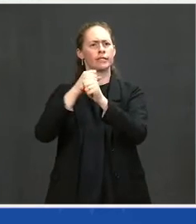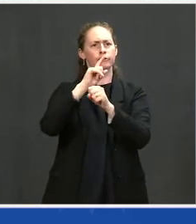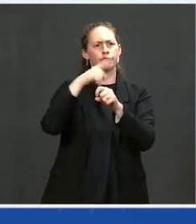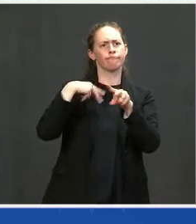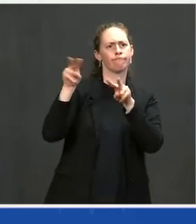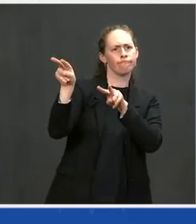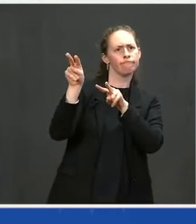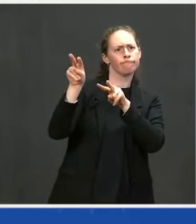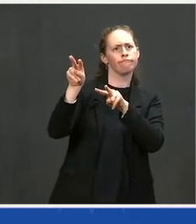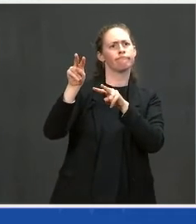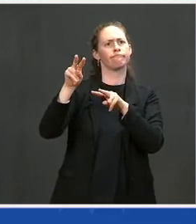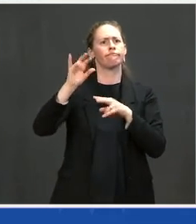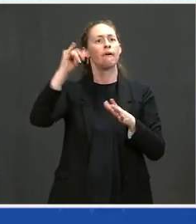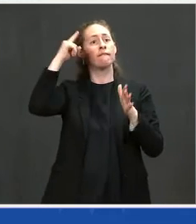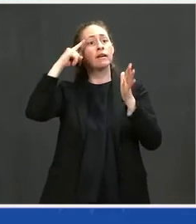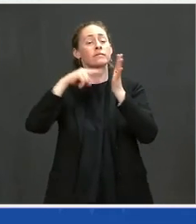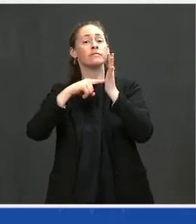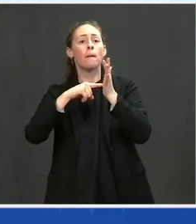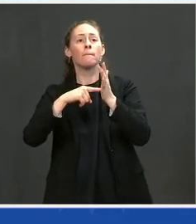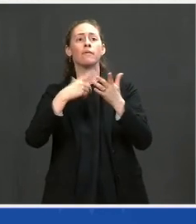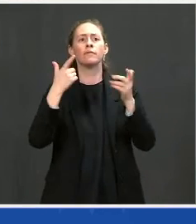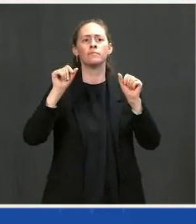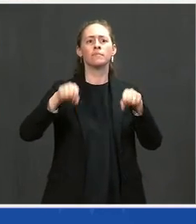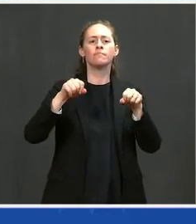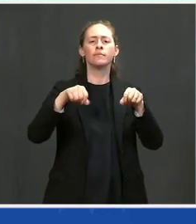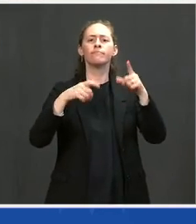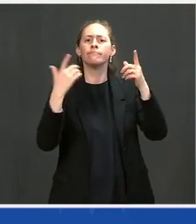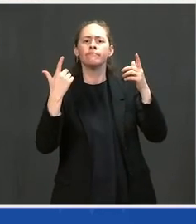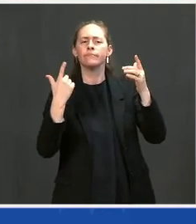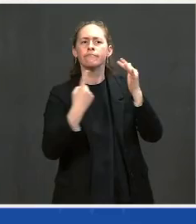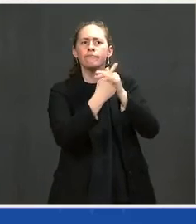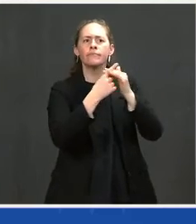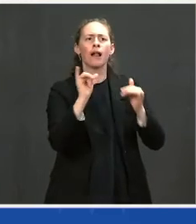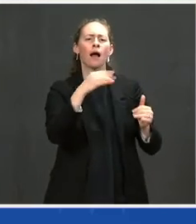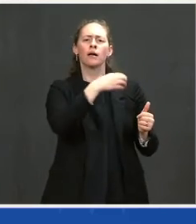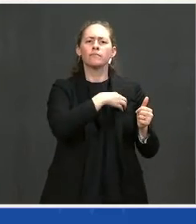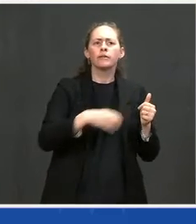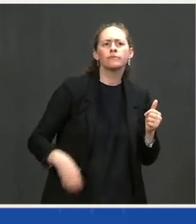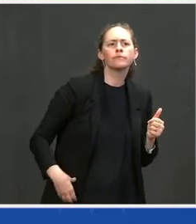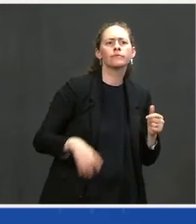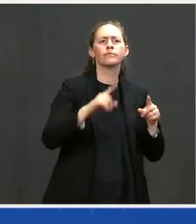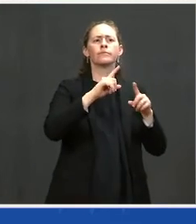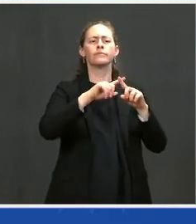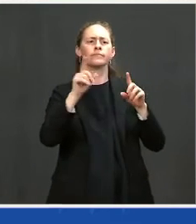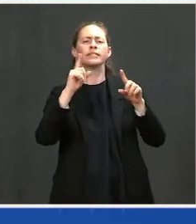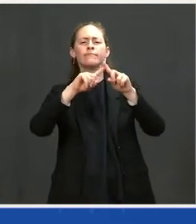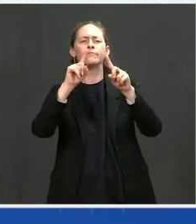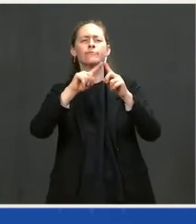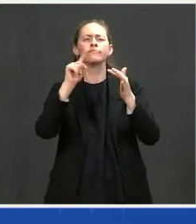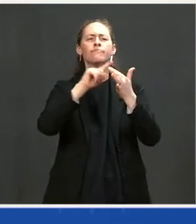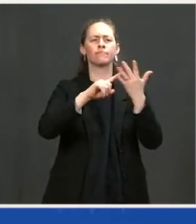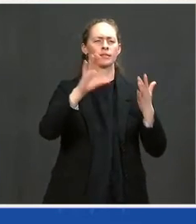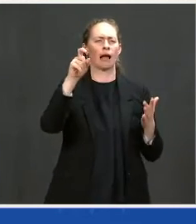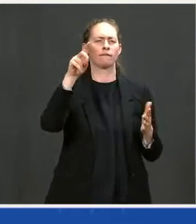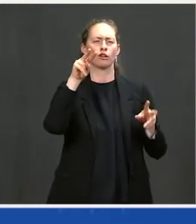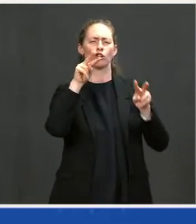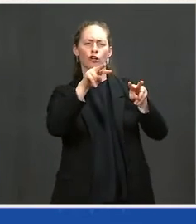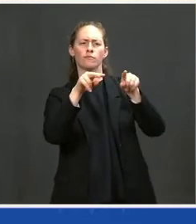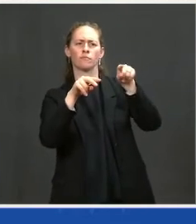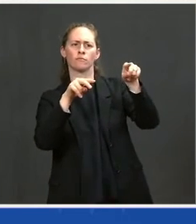diplomacy, but it has to be conditioned upon the end result of